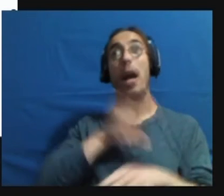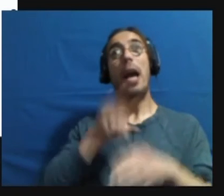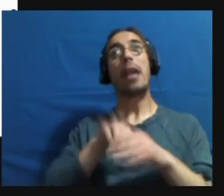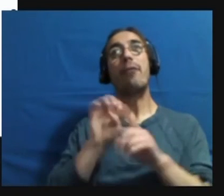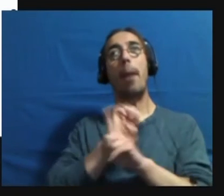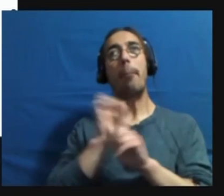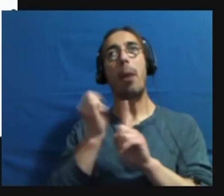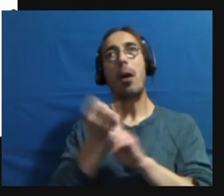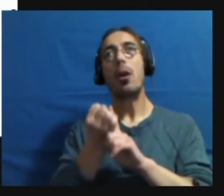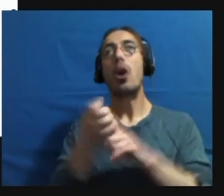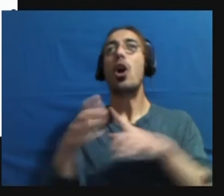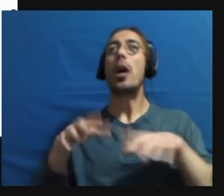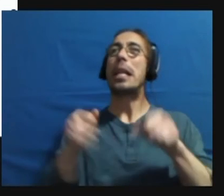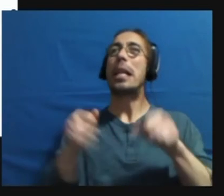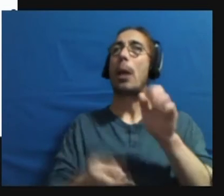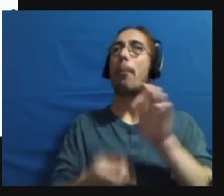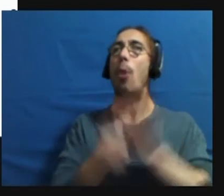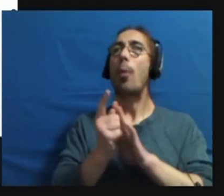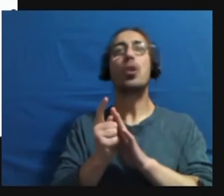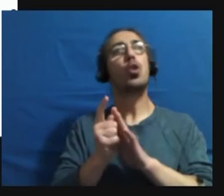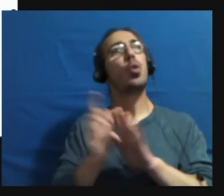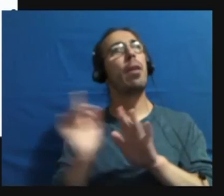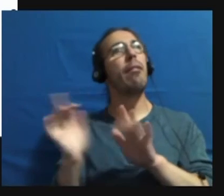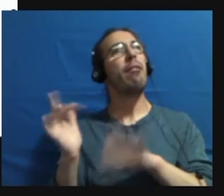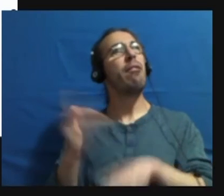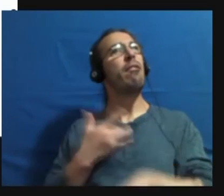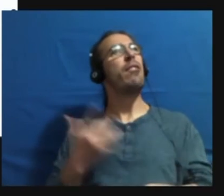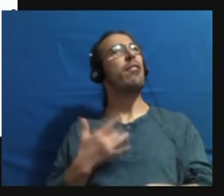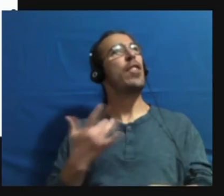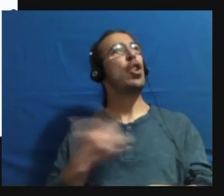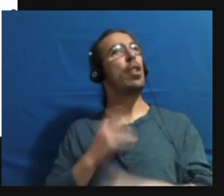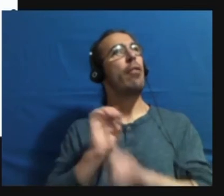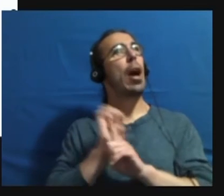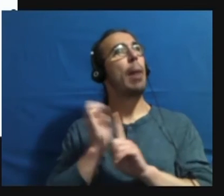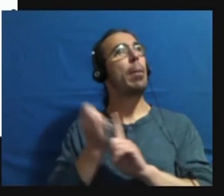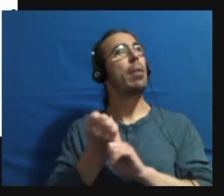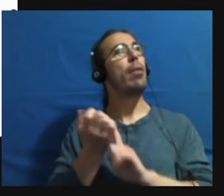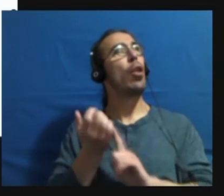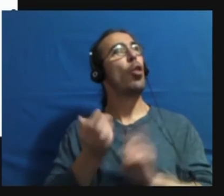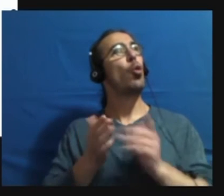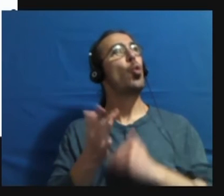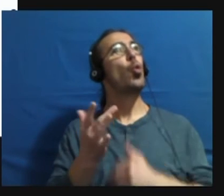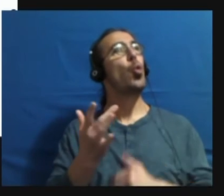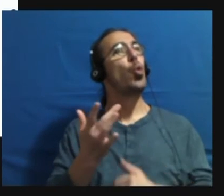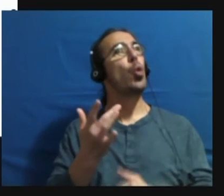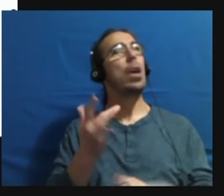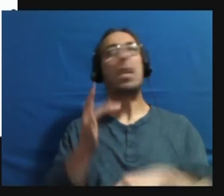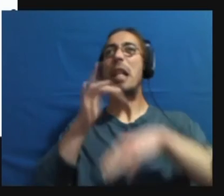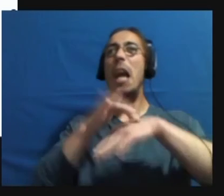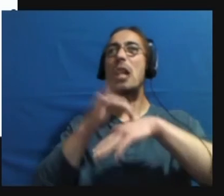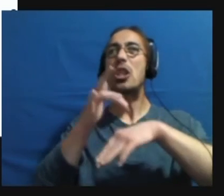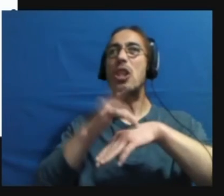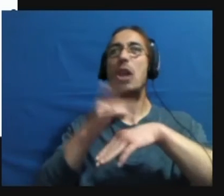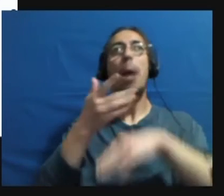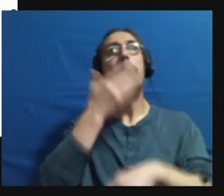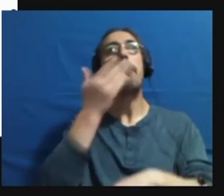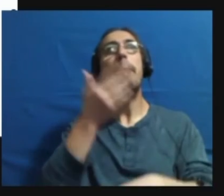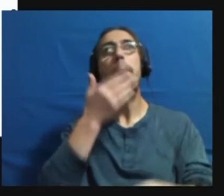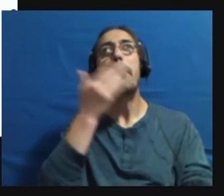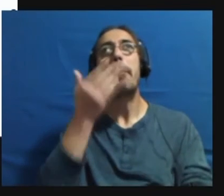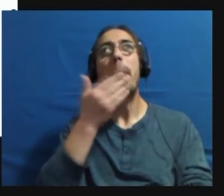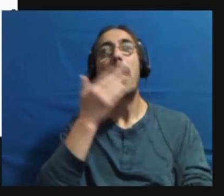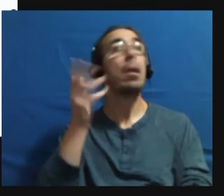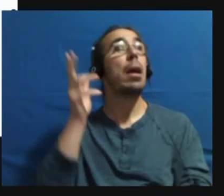a moment to feel the environment with our sense of touch, smell the environment, and listen to